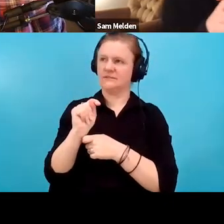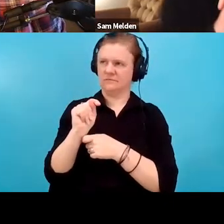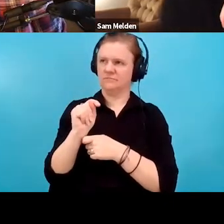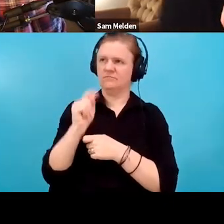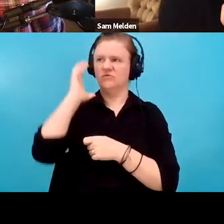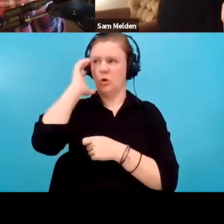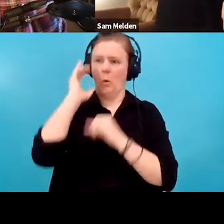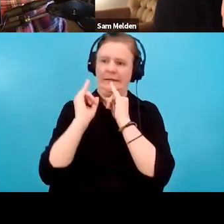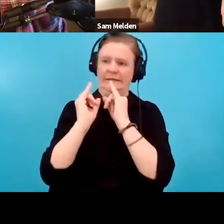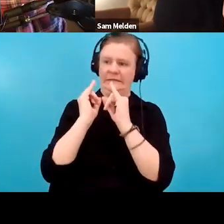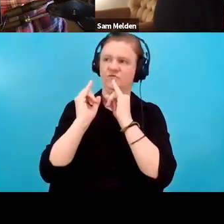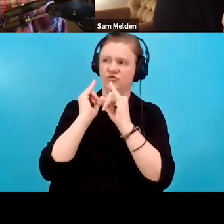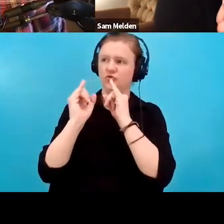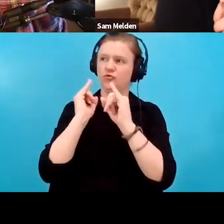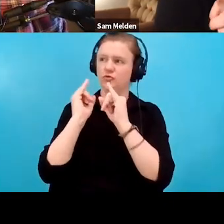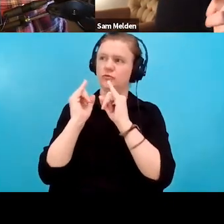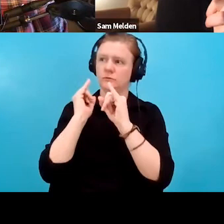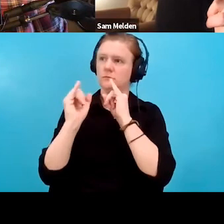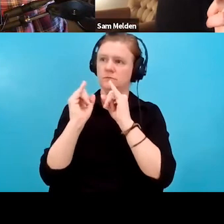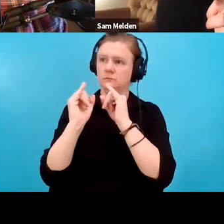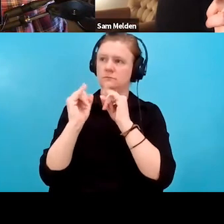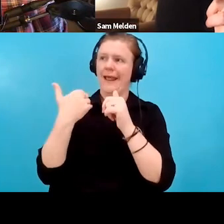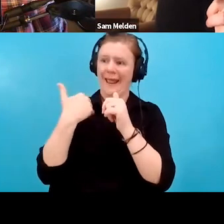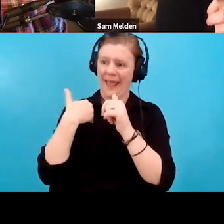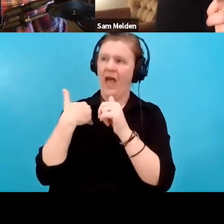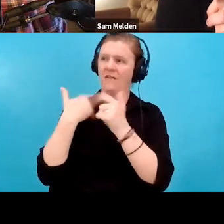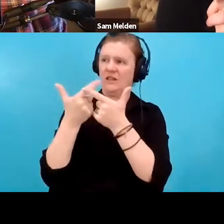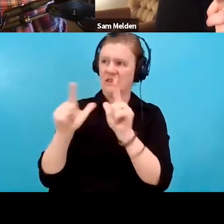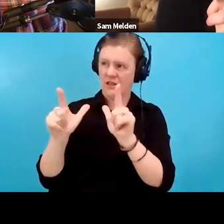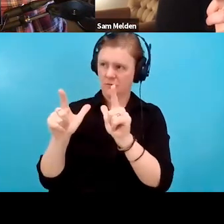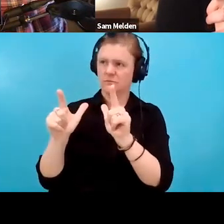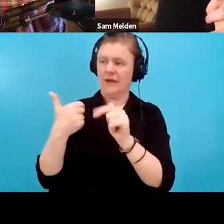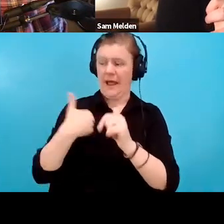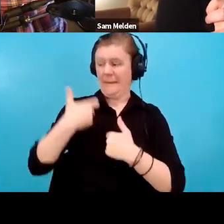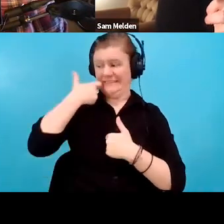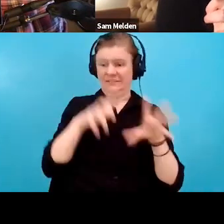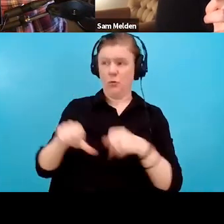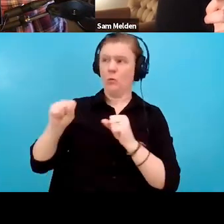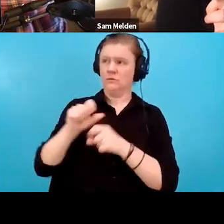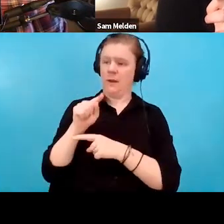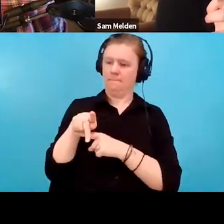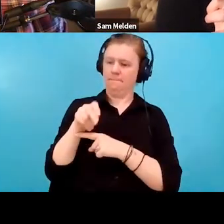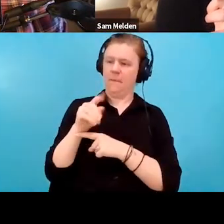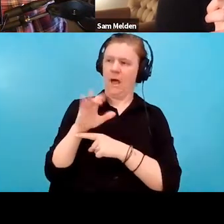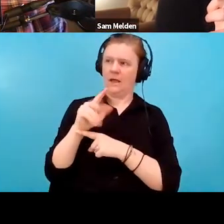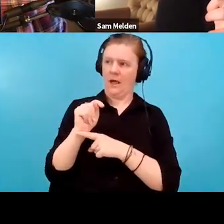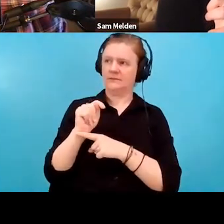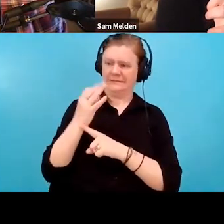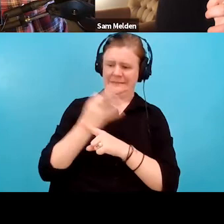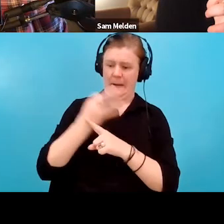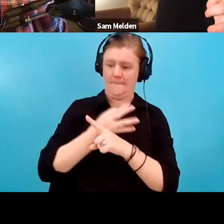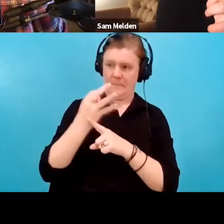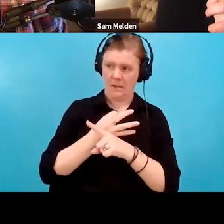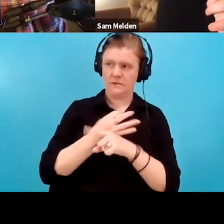for 9 months, ending very recently, and I insisted that we have a transcript. Now, it was me writing